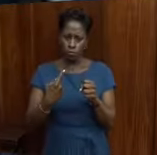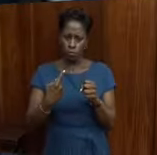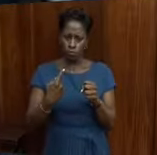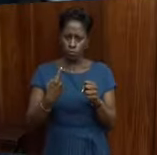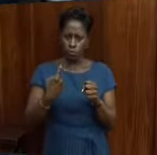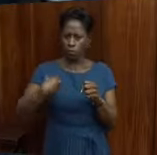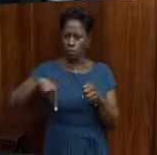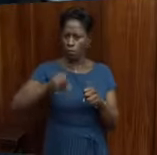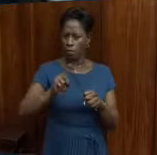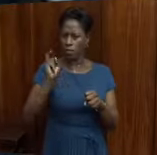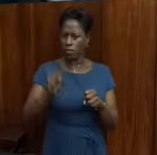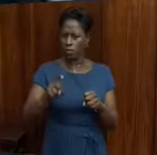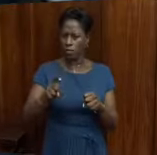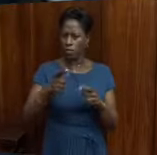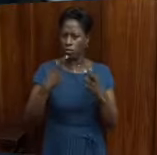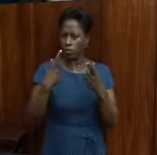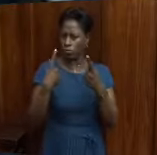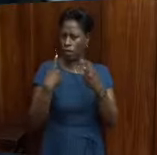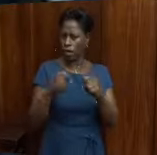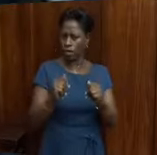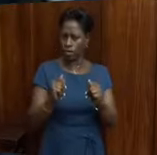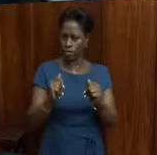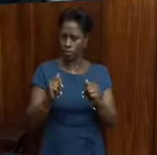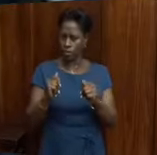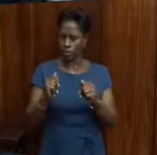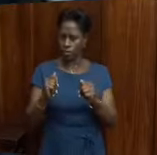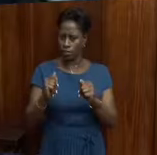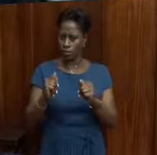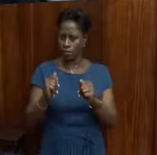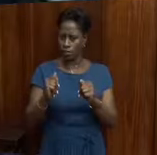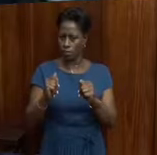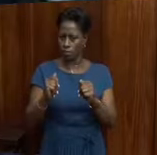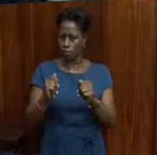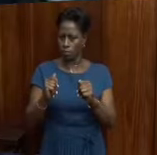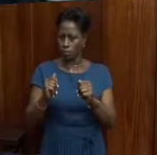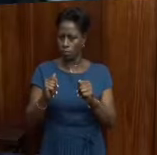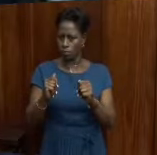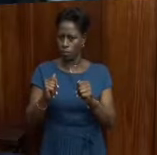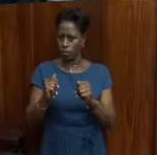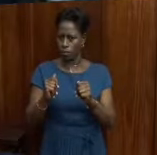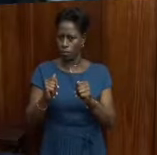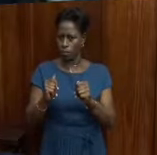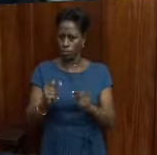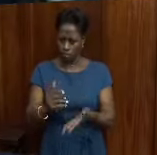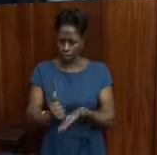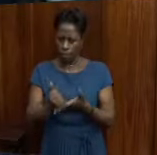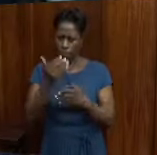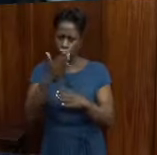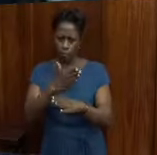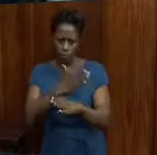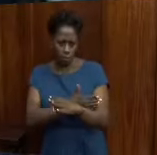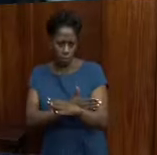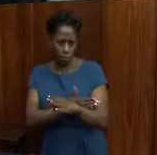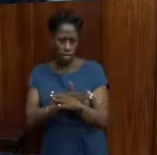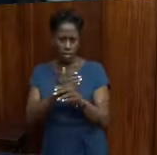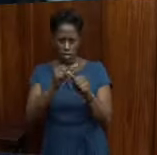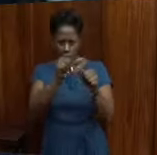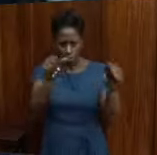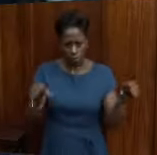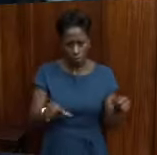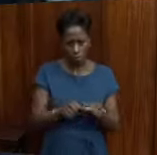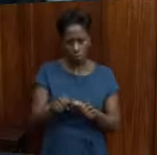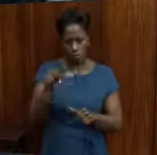to attract institutions of learning, research, and development in science, technology, and arts, and in particular,